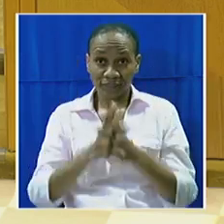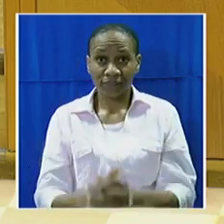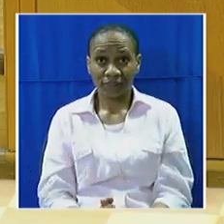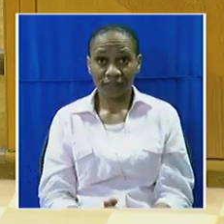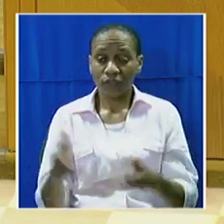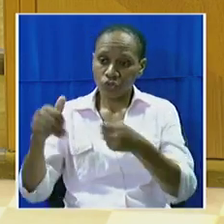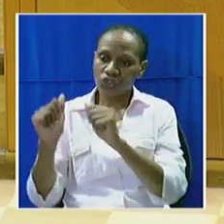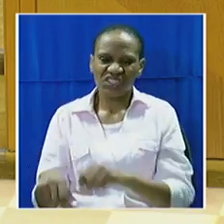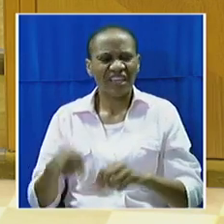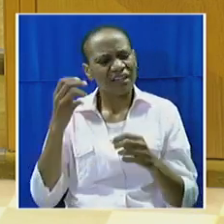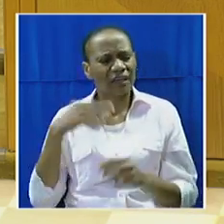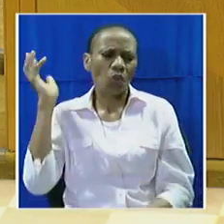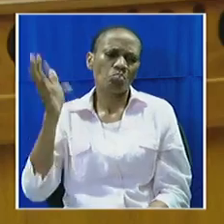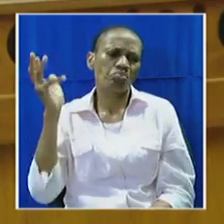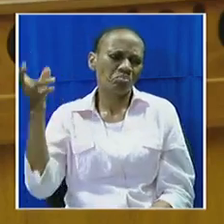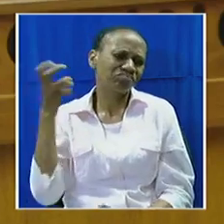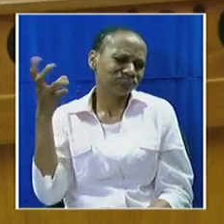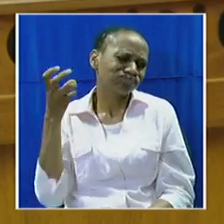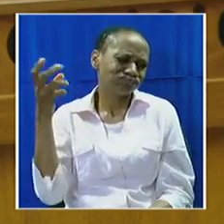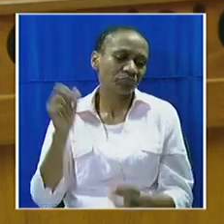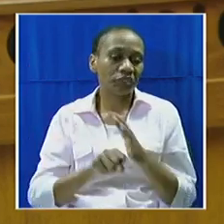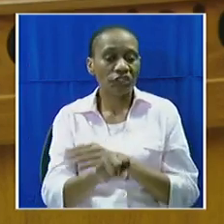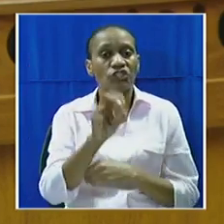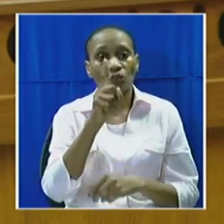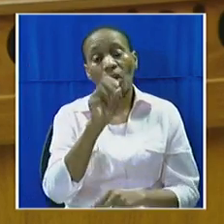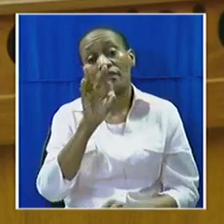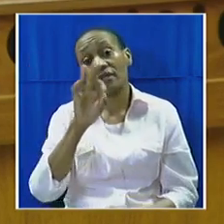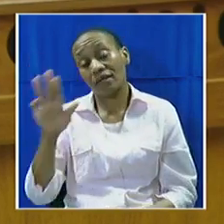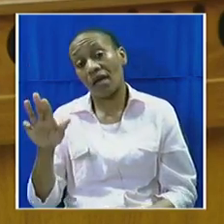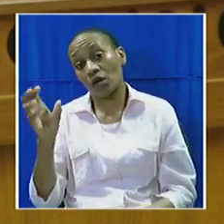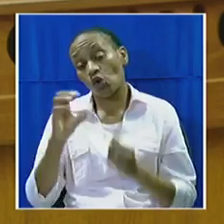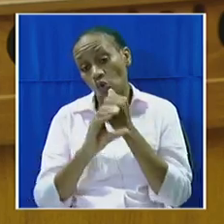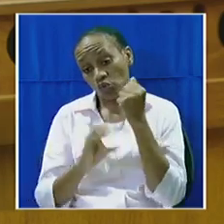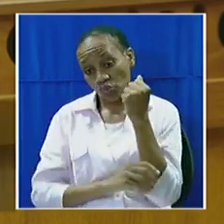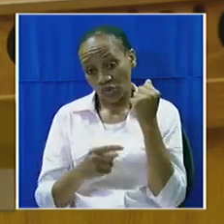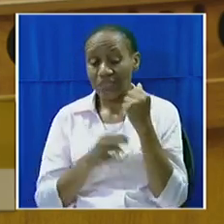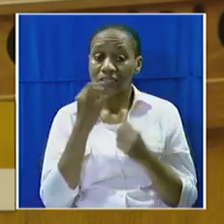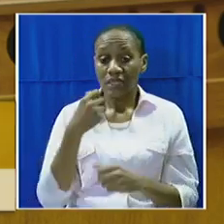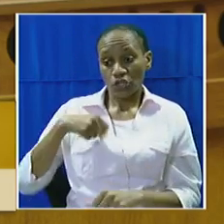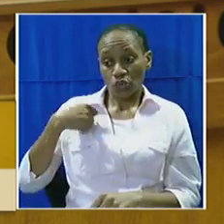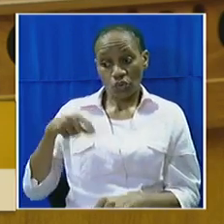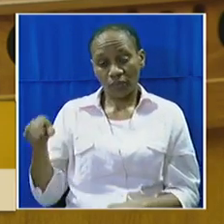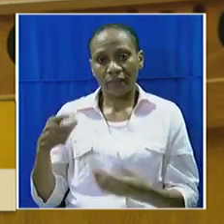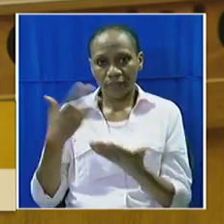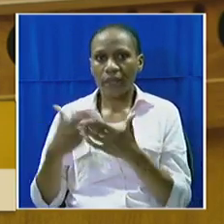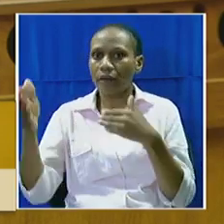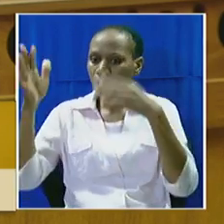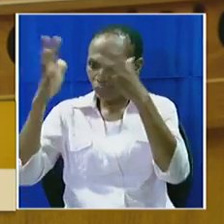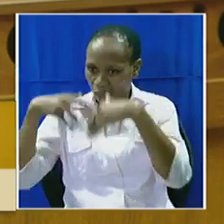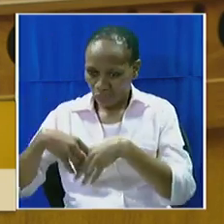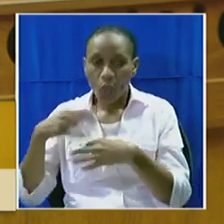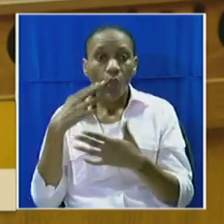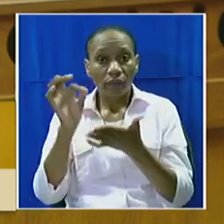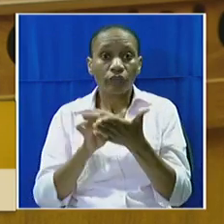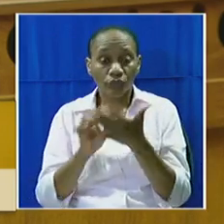Chair, a lot has been said here today about Section 139 of the Constitution that allows a municipal council to be dissolved and a re-election to